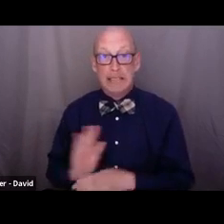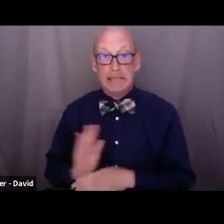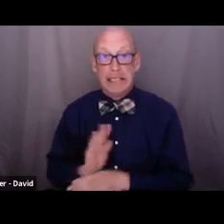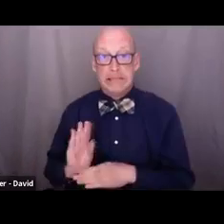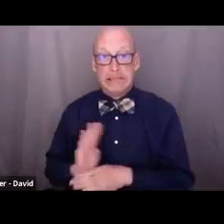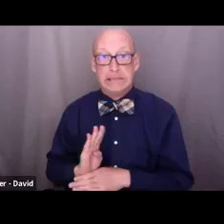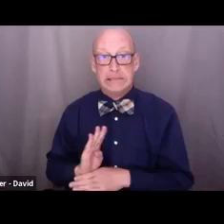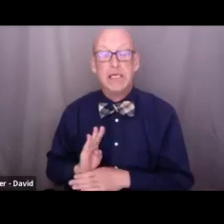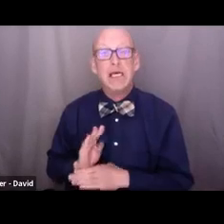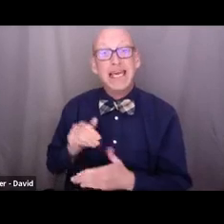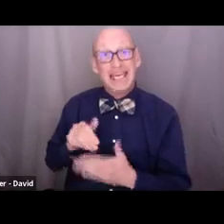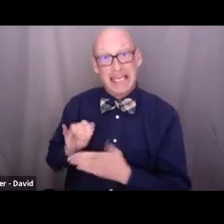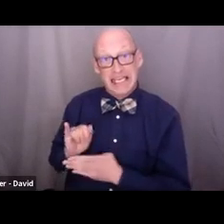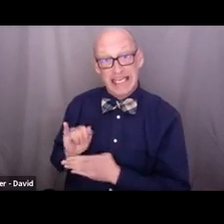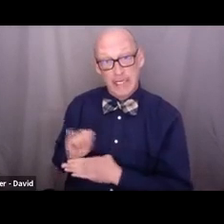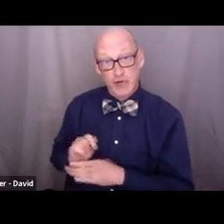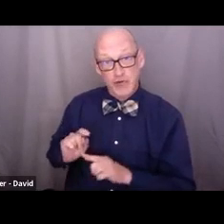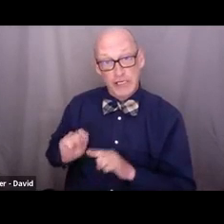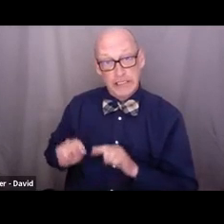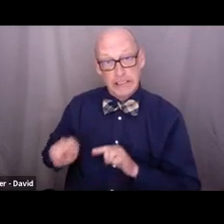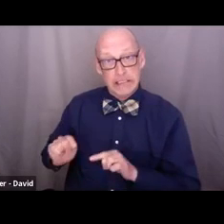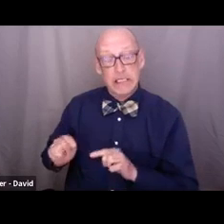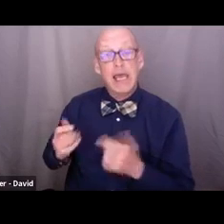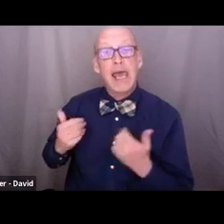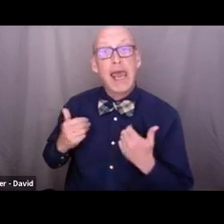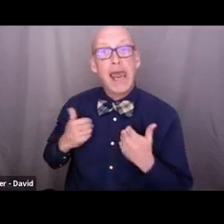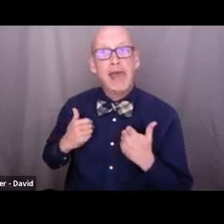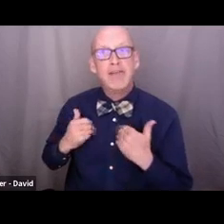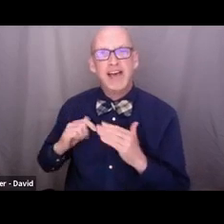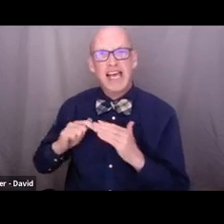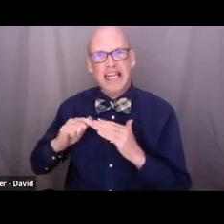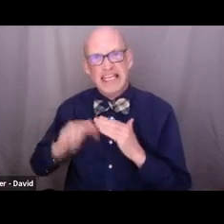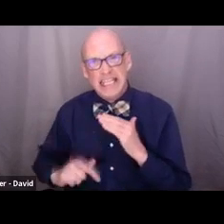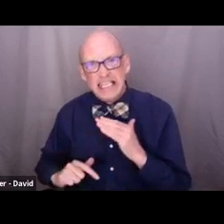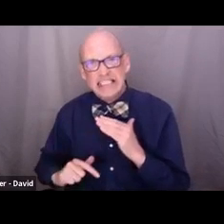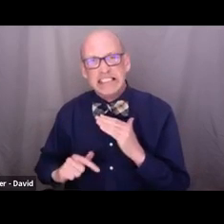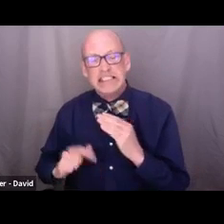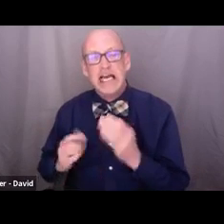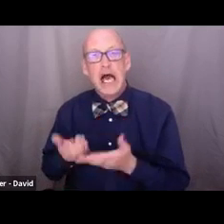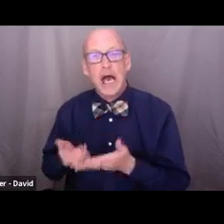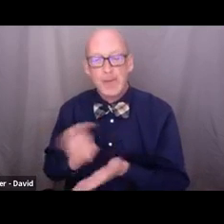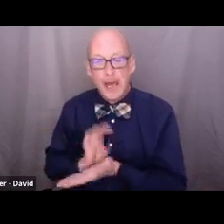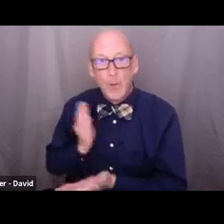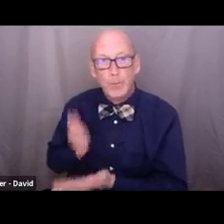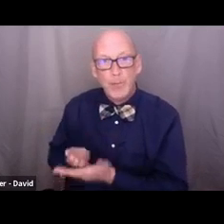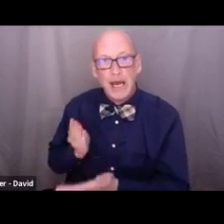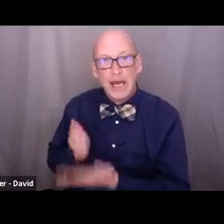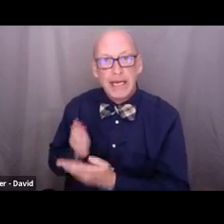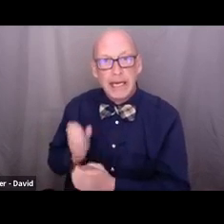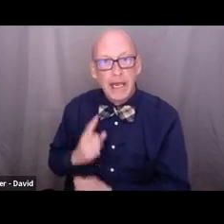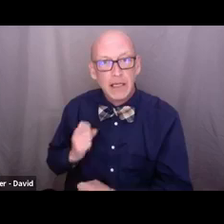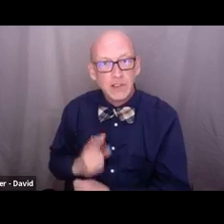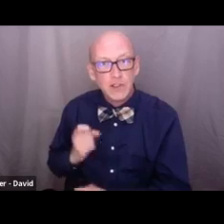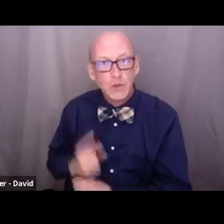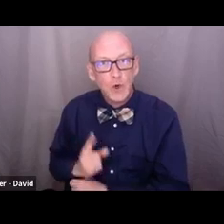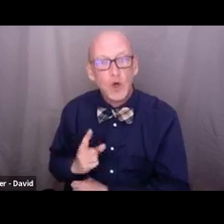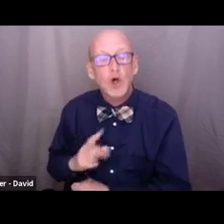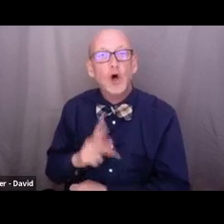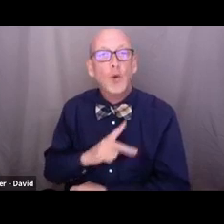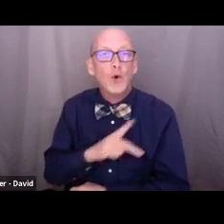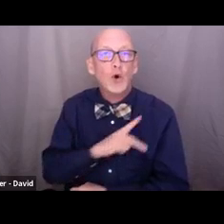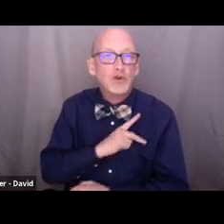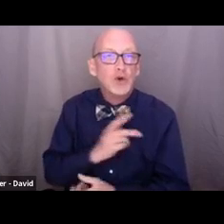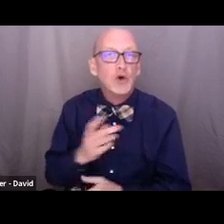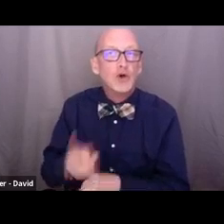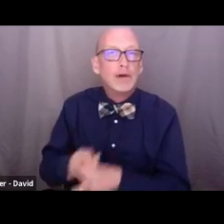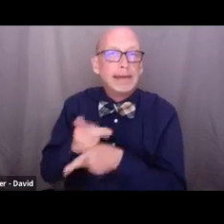the industries that have the least amount of gross receipts annually. So I'm talking about personal care